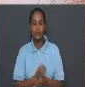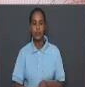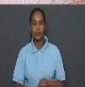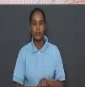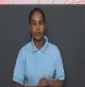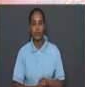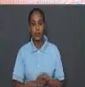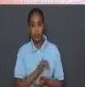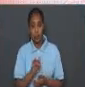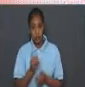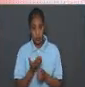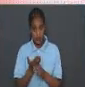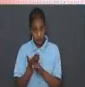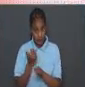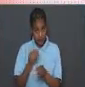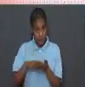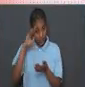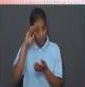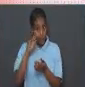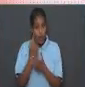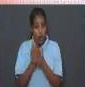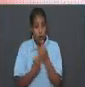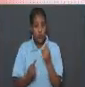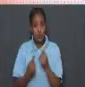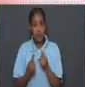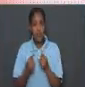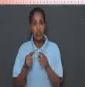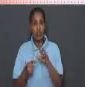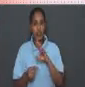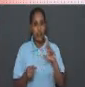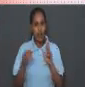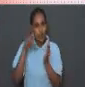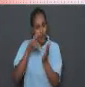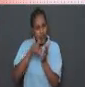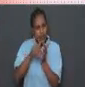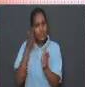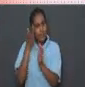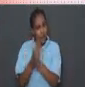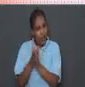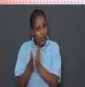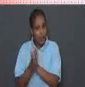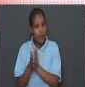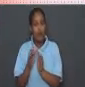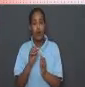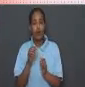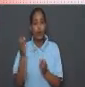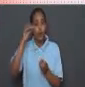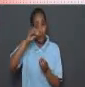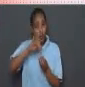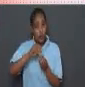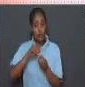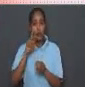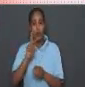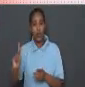energy. As we already learned, not only are reactants continuously supplied,